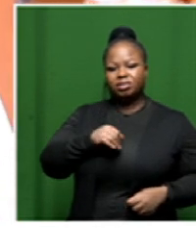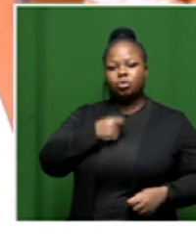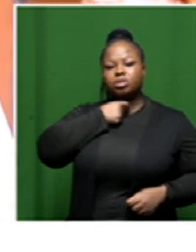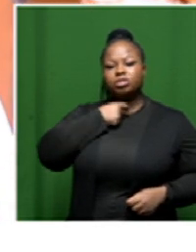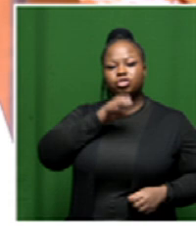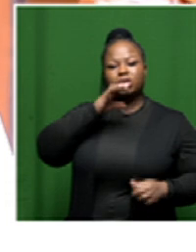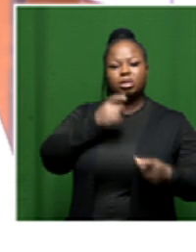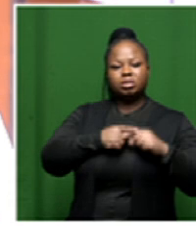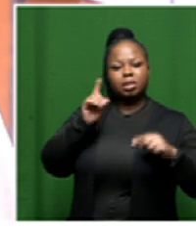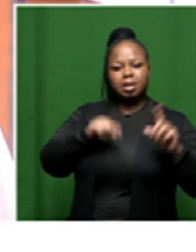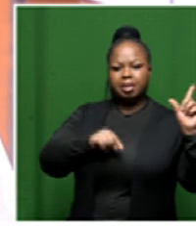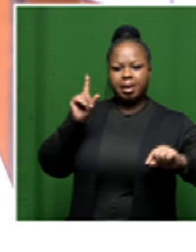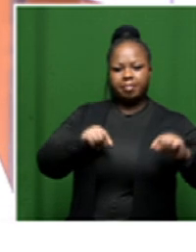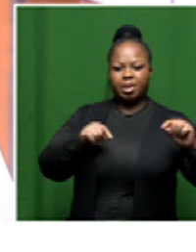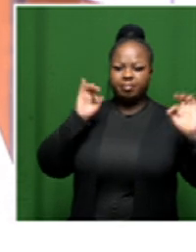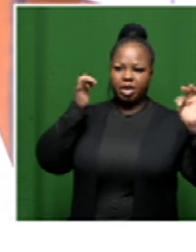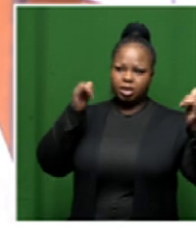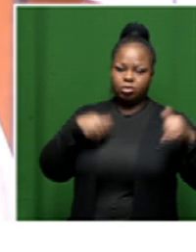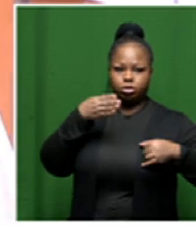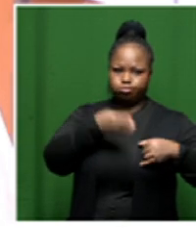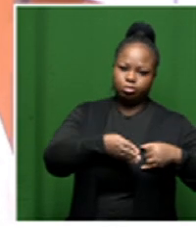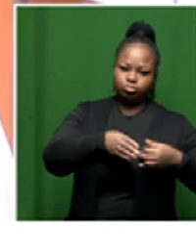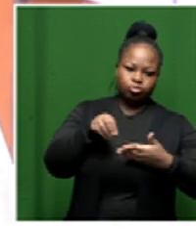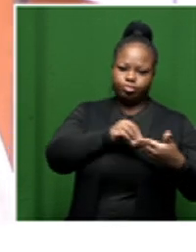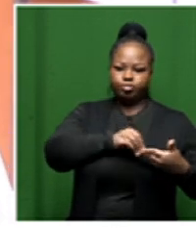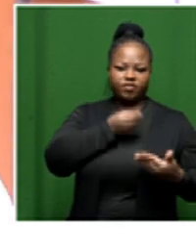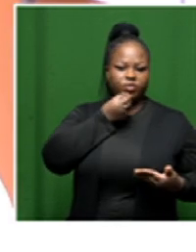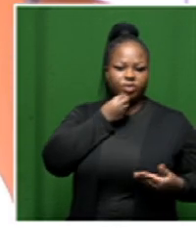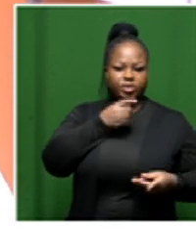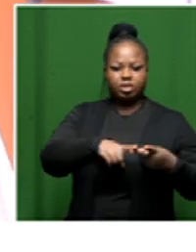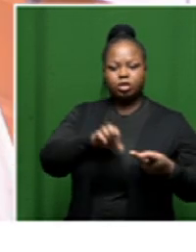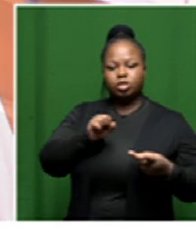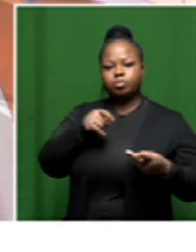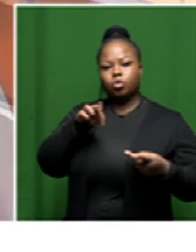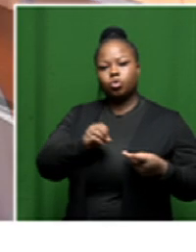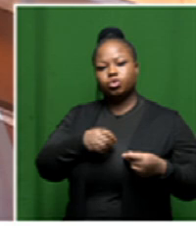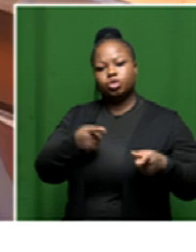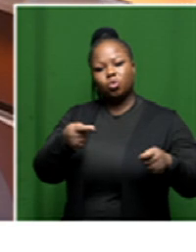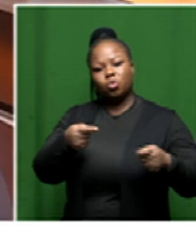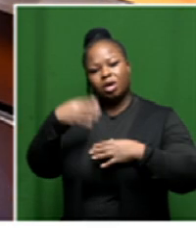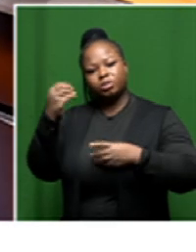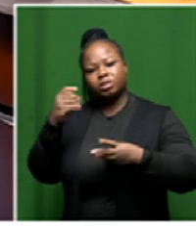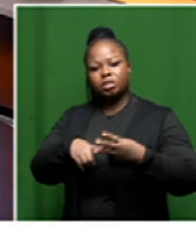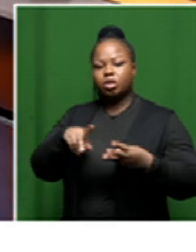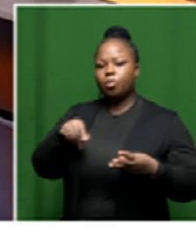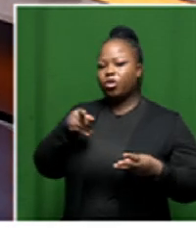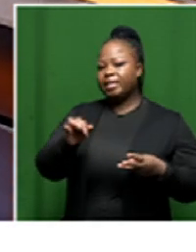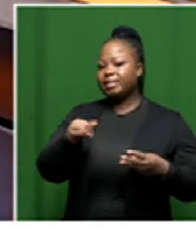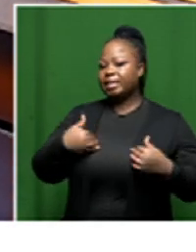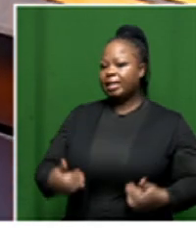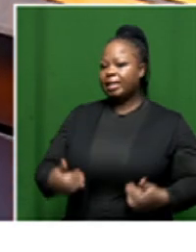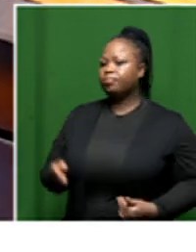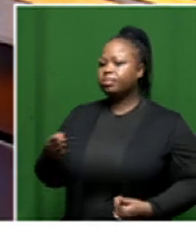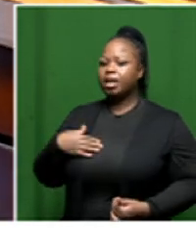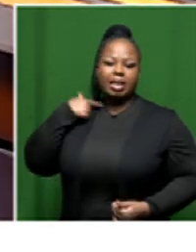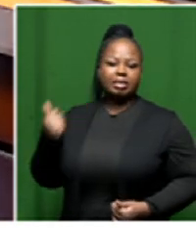had a party, and you know we have to put our name out there. Yeah, we did Sporos Cookout. We did Poiki Sunday, which is in Alexandra. Yeah.